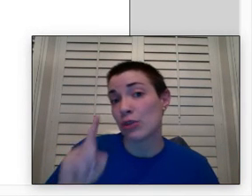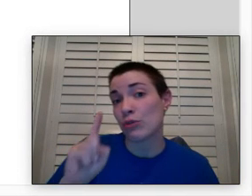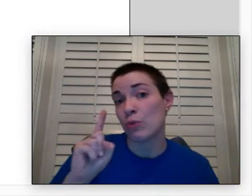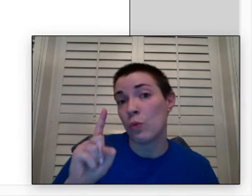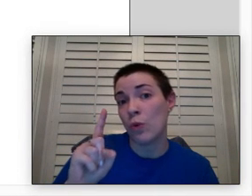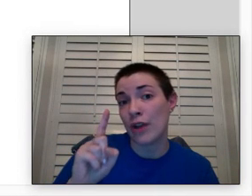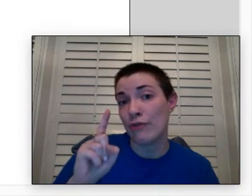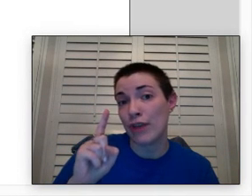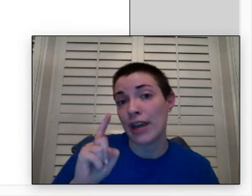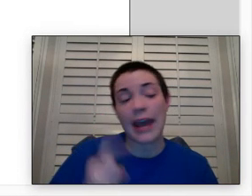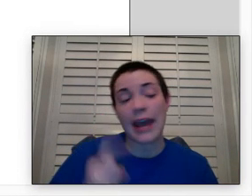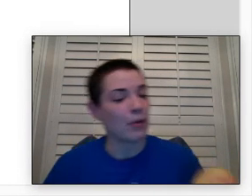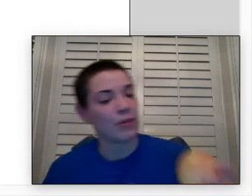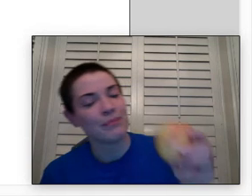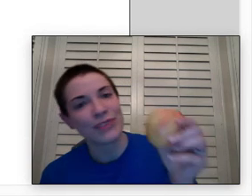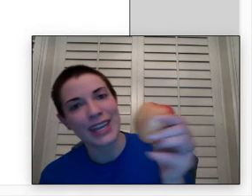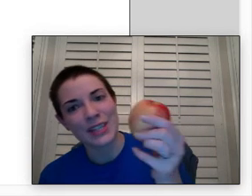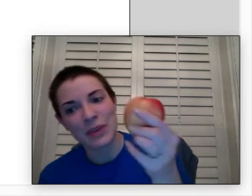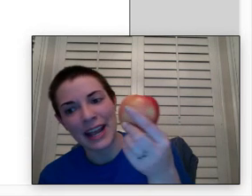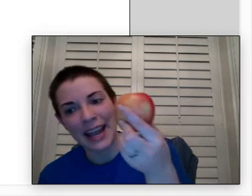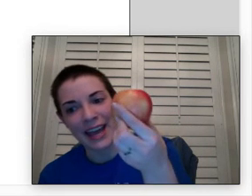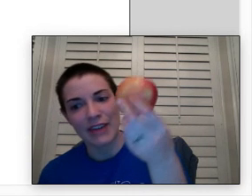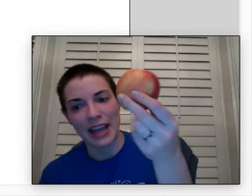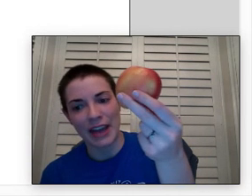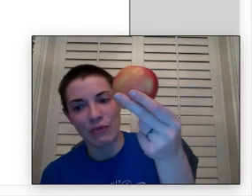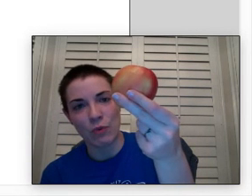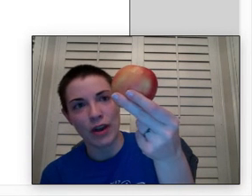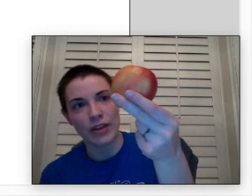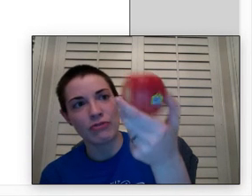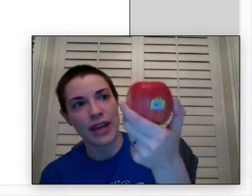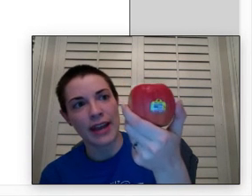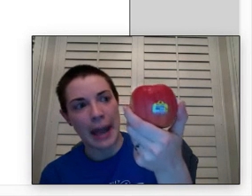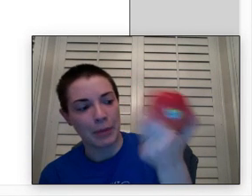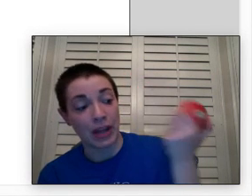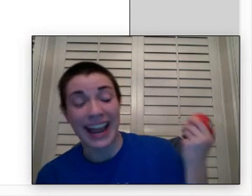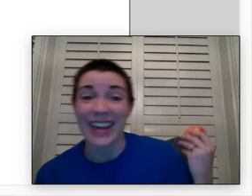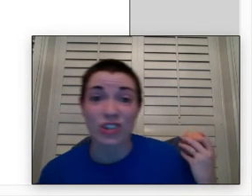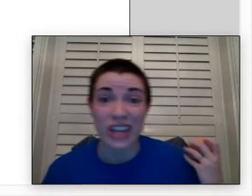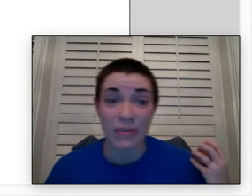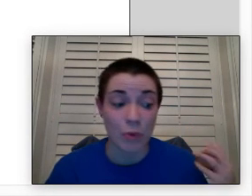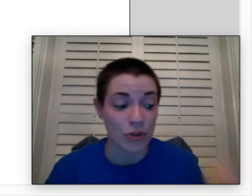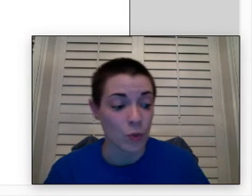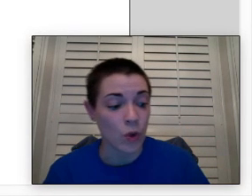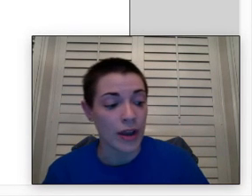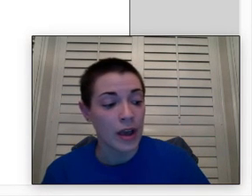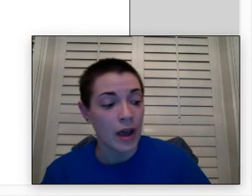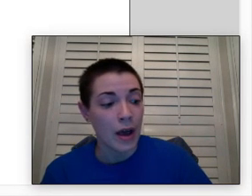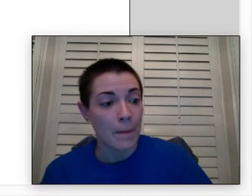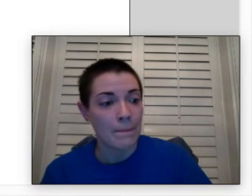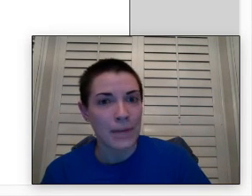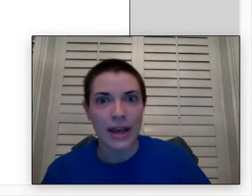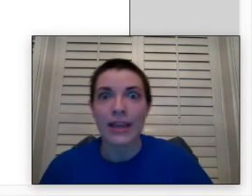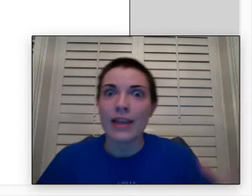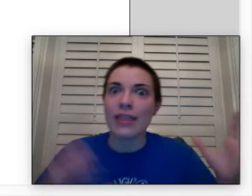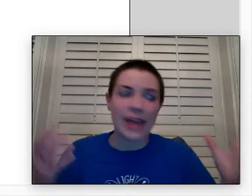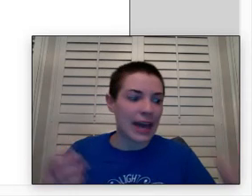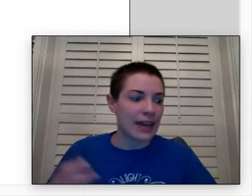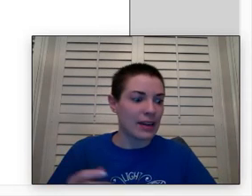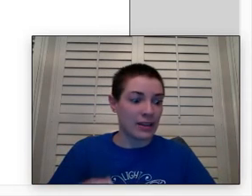eating through one red apple. Guess what I have? I have one red apple. I actually have more than one.